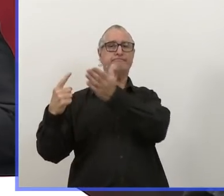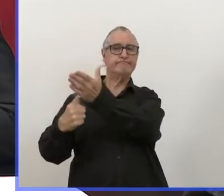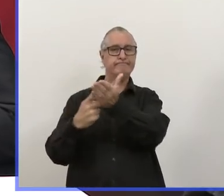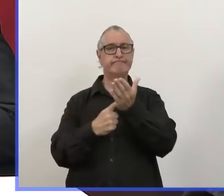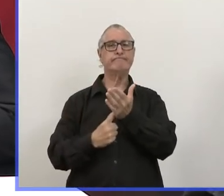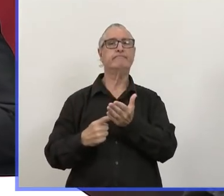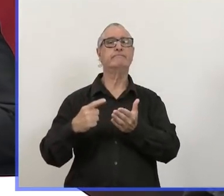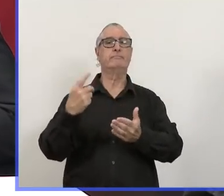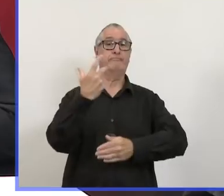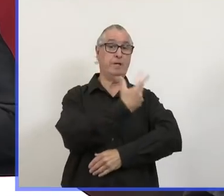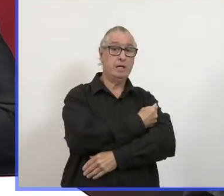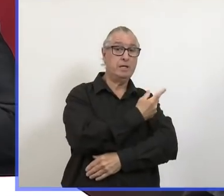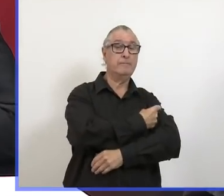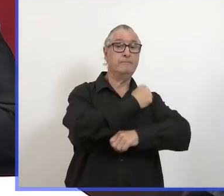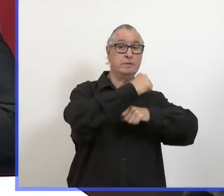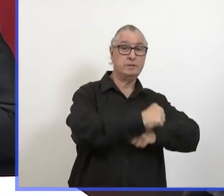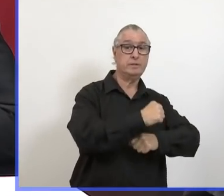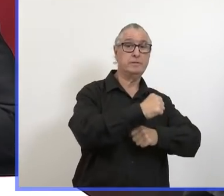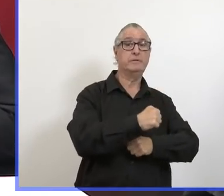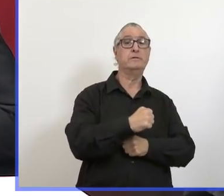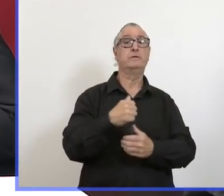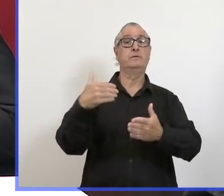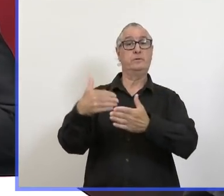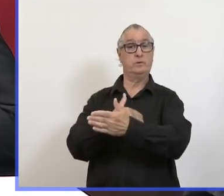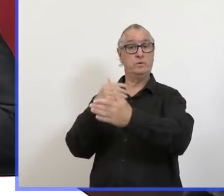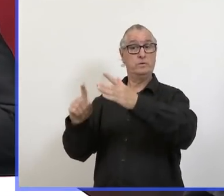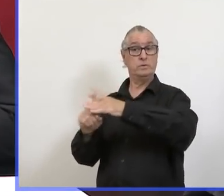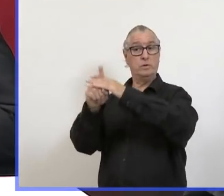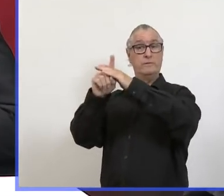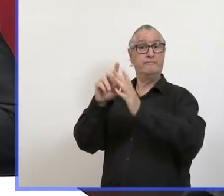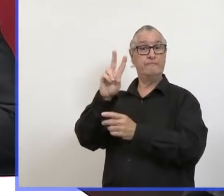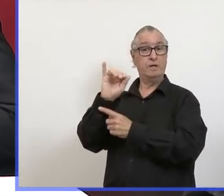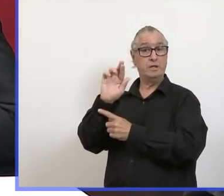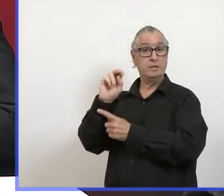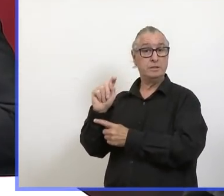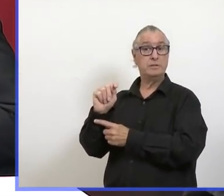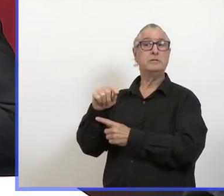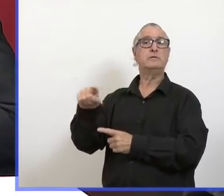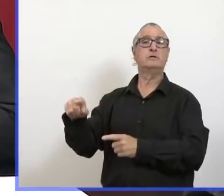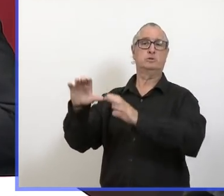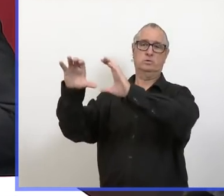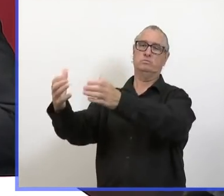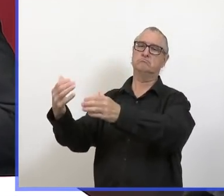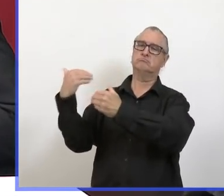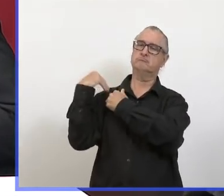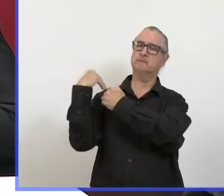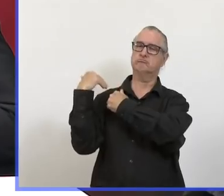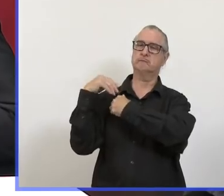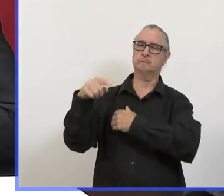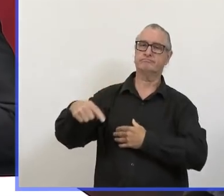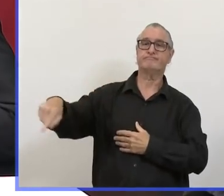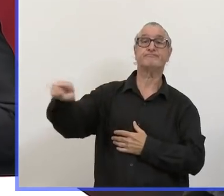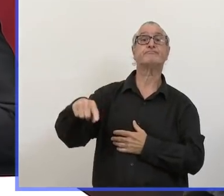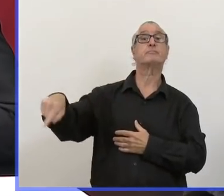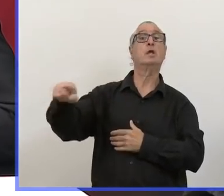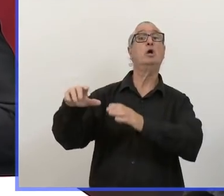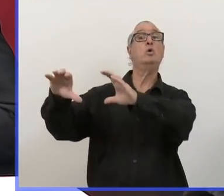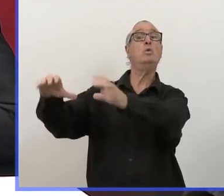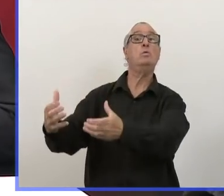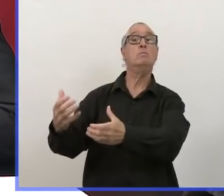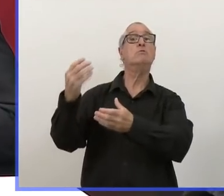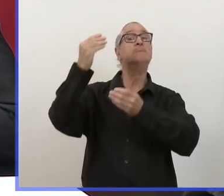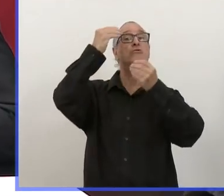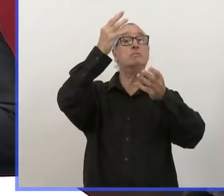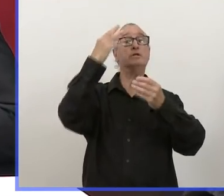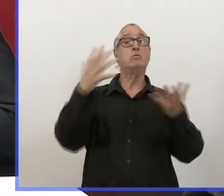to, you know, new variants, new studies that come out. And we share that information internationally as well, because every jurisdiction has